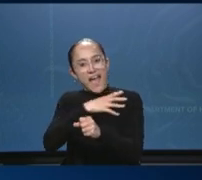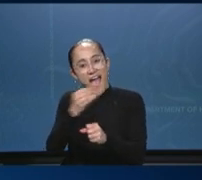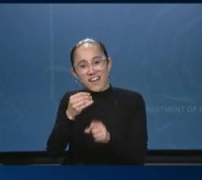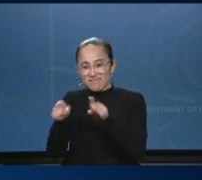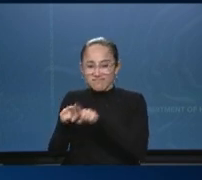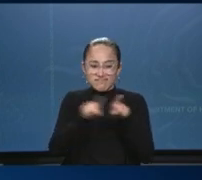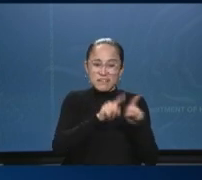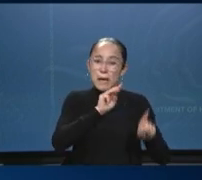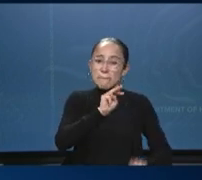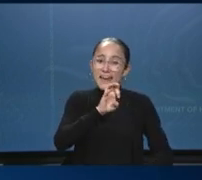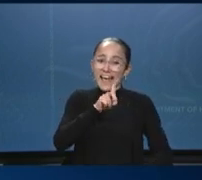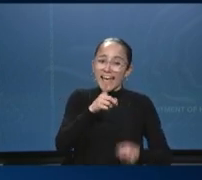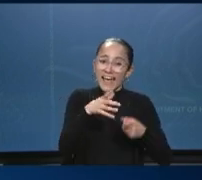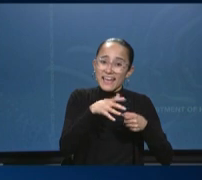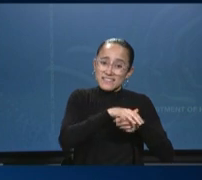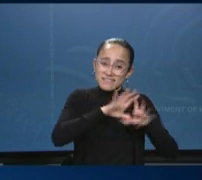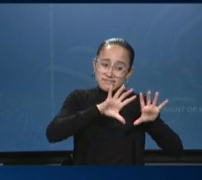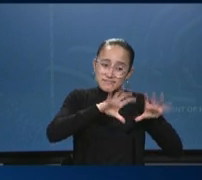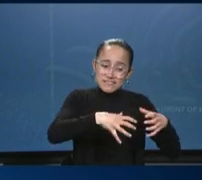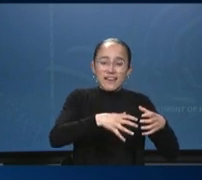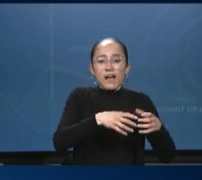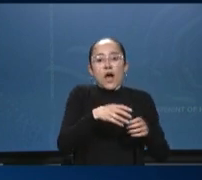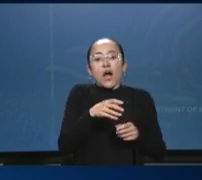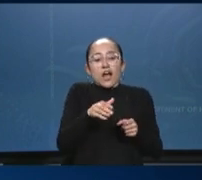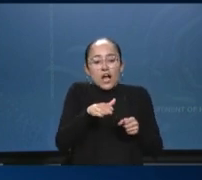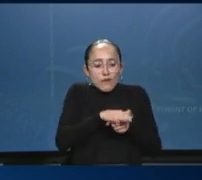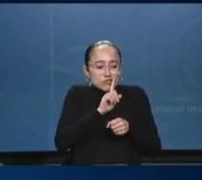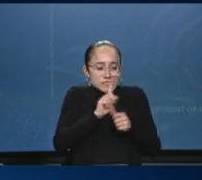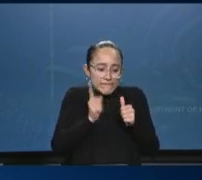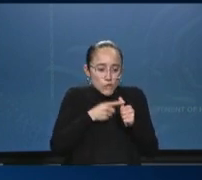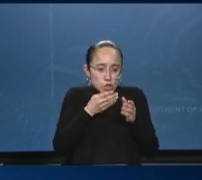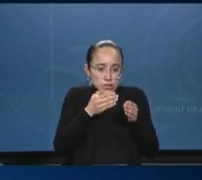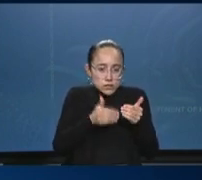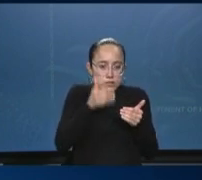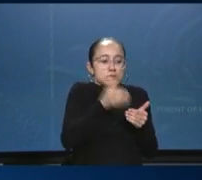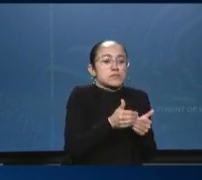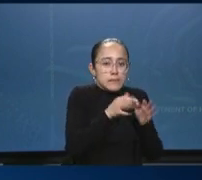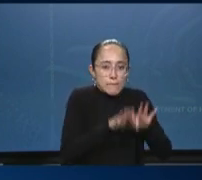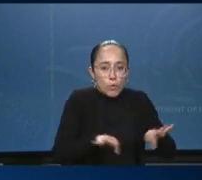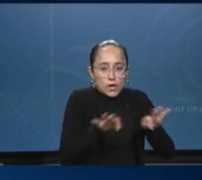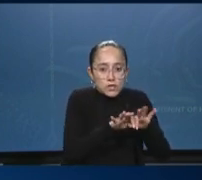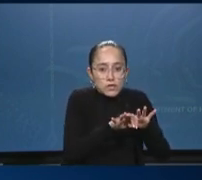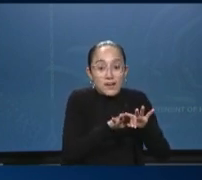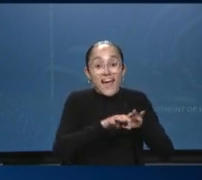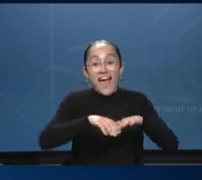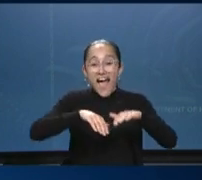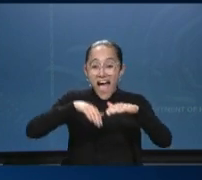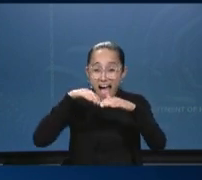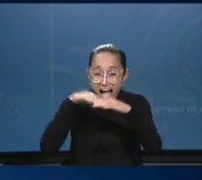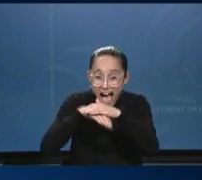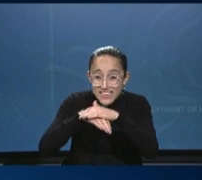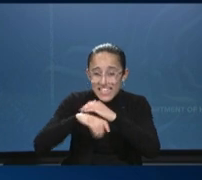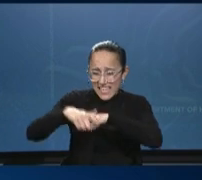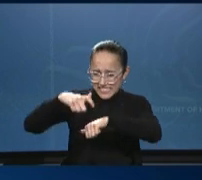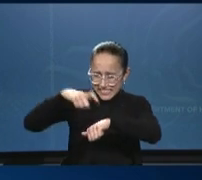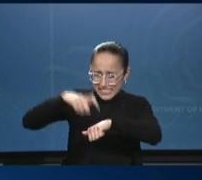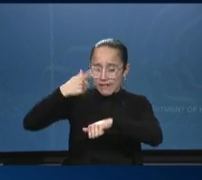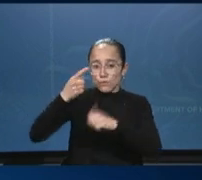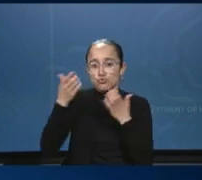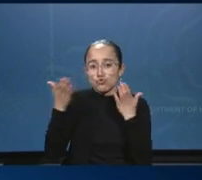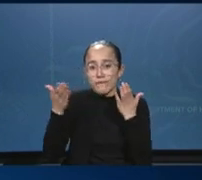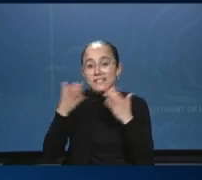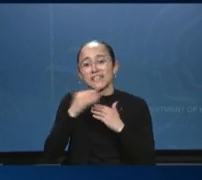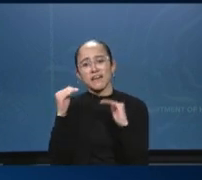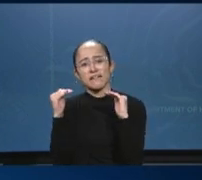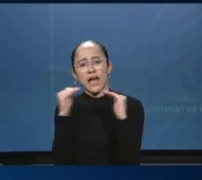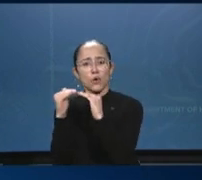side, coverage is one important first step. Access and access, timely access to services and